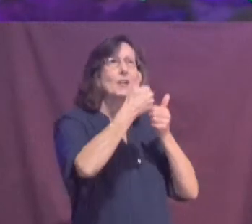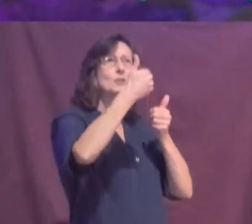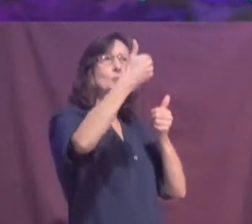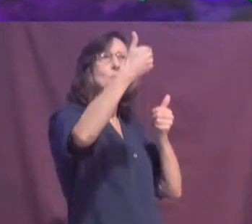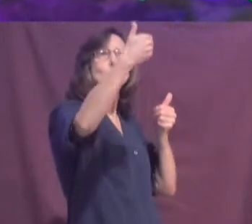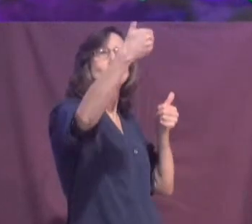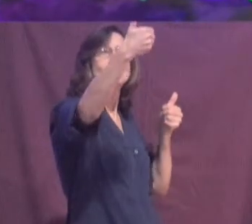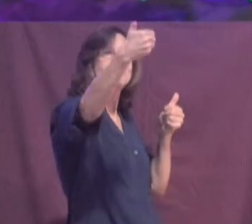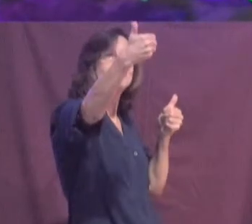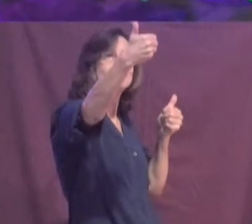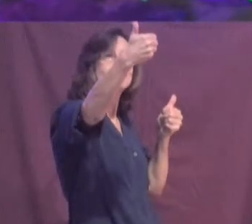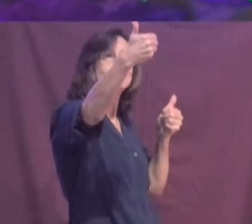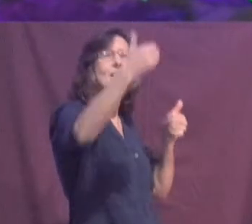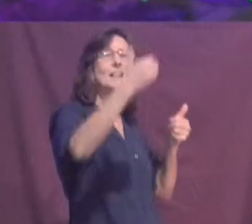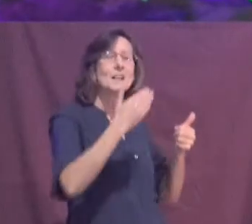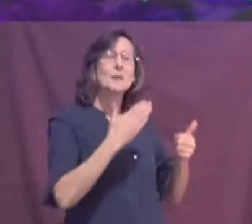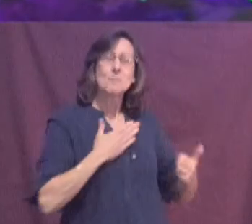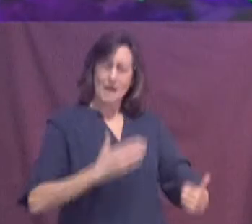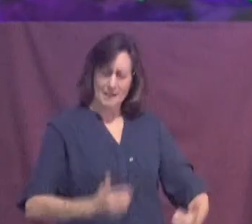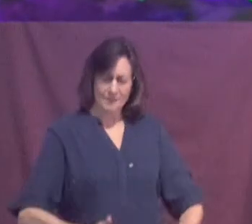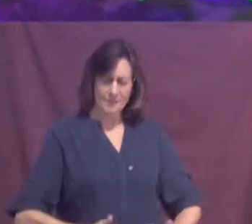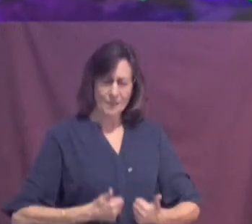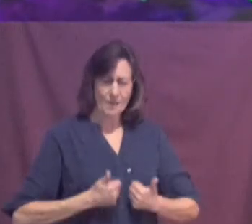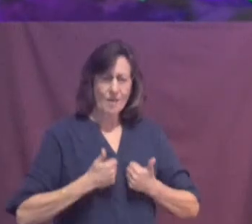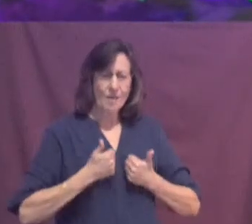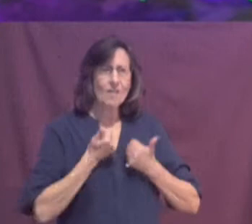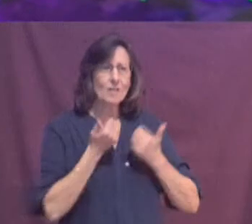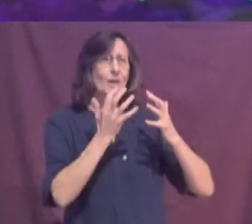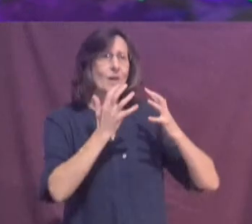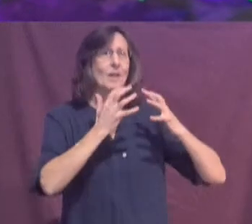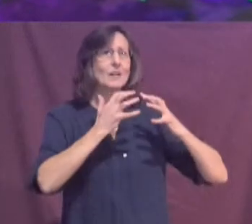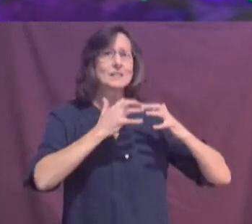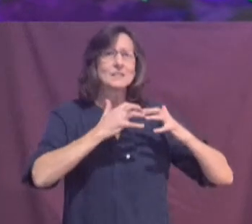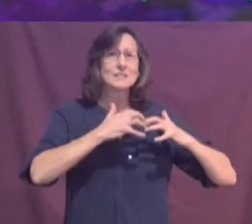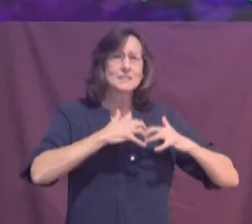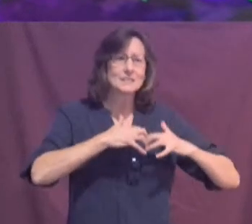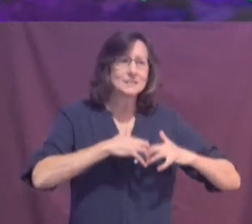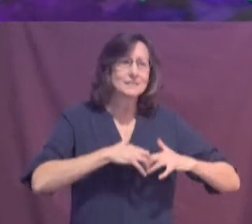Without you, I fall apart.